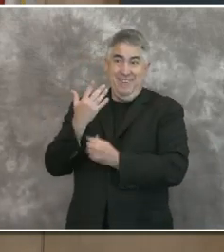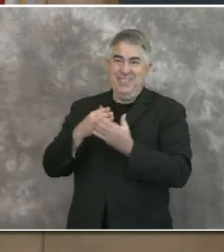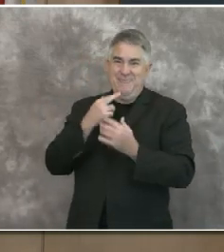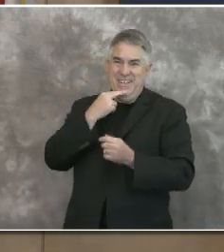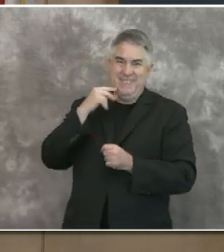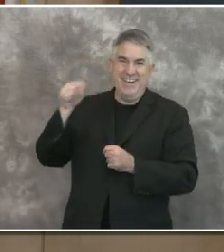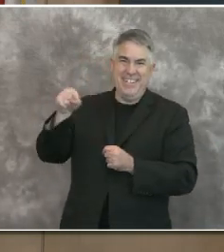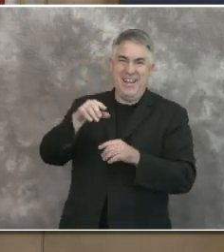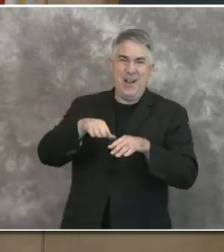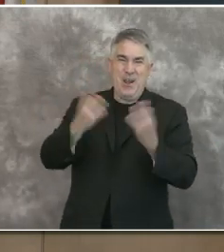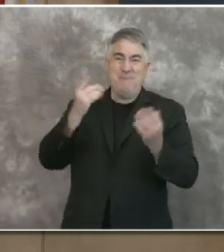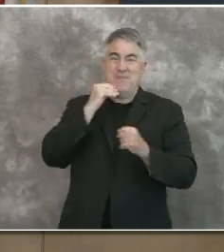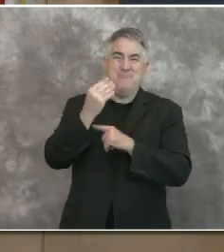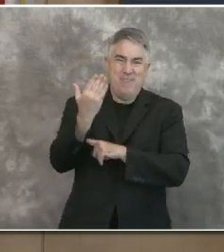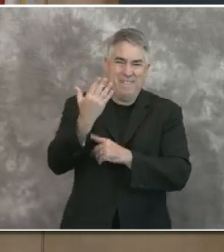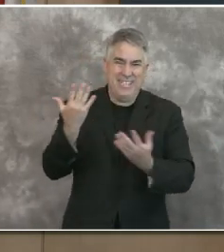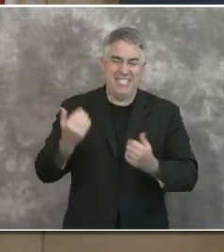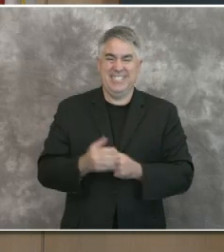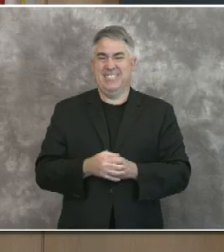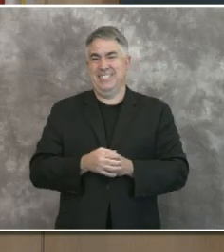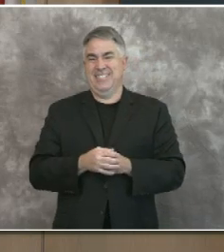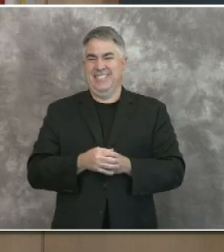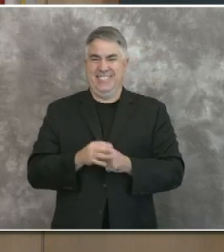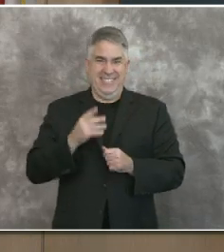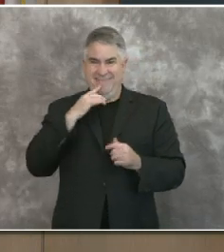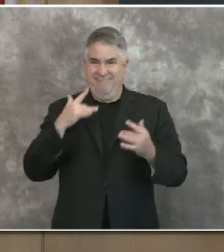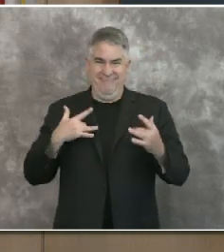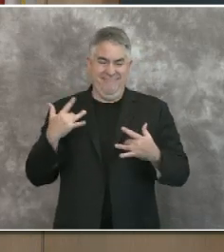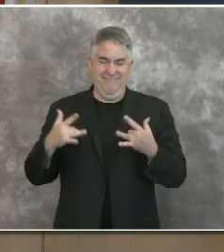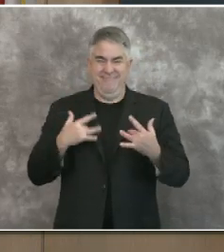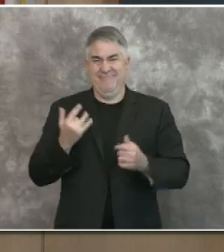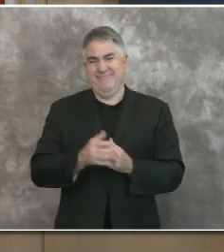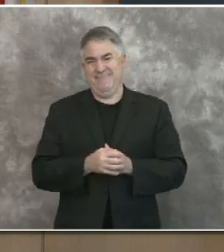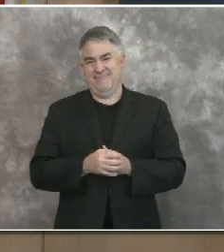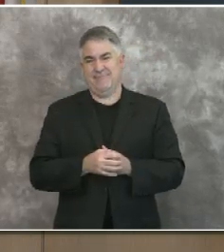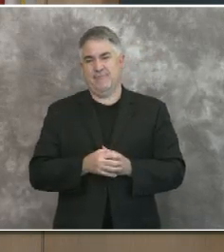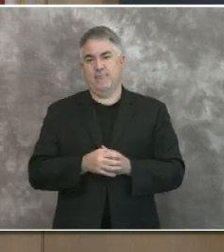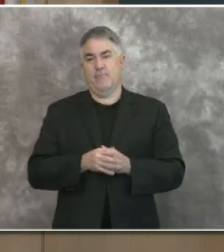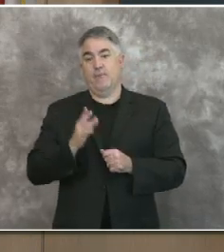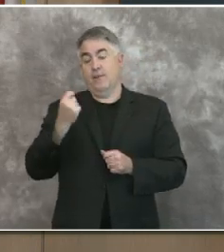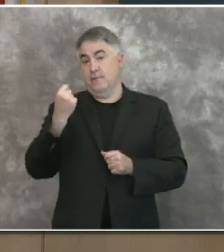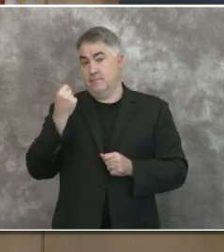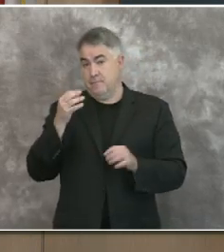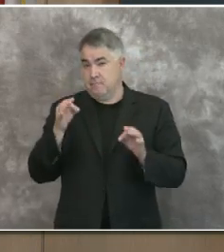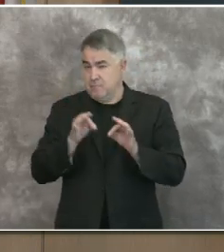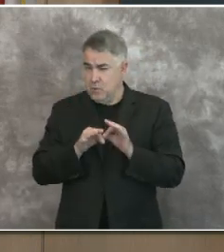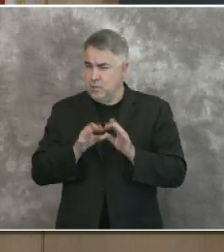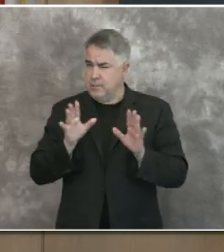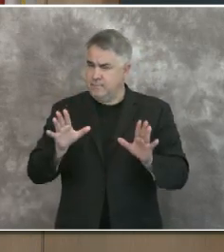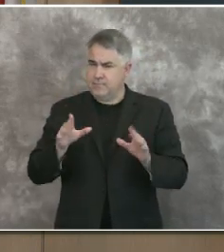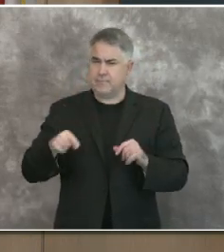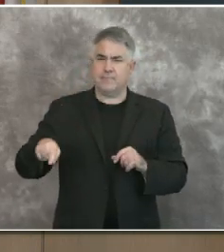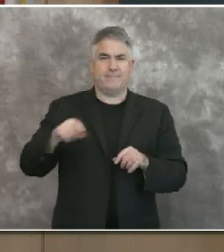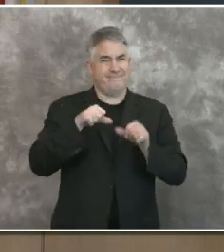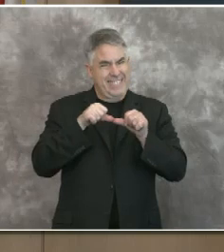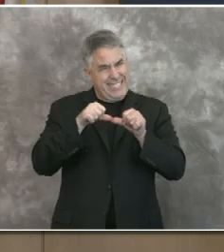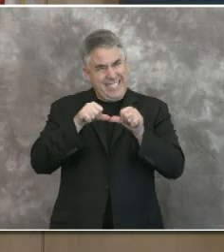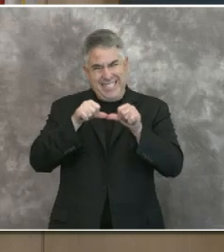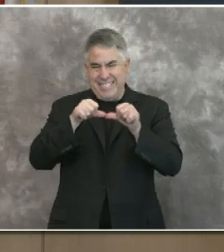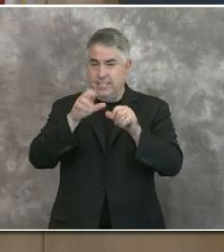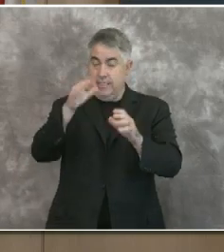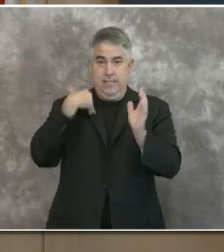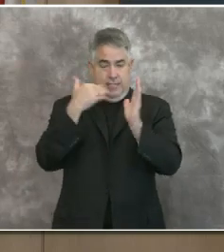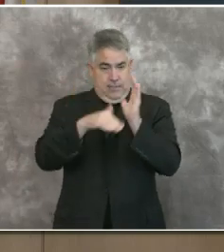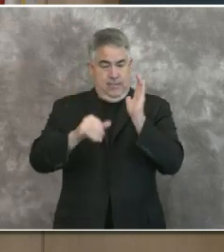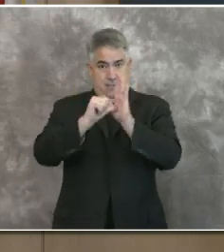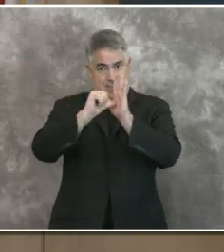breakfast. That's great news, but it only brings up an important point that we have to keep re-emphasizing, and that